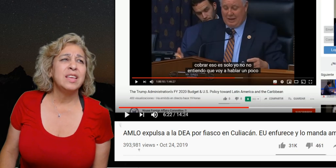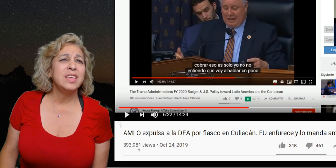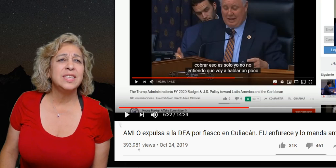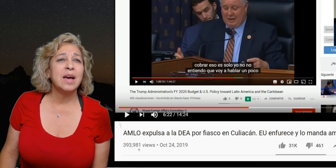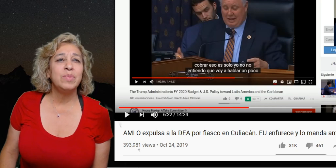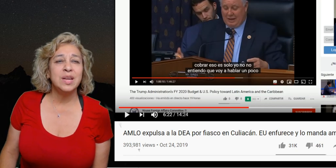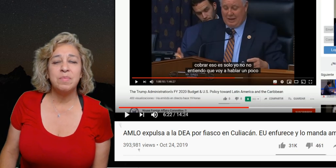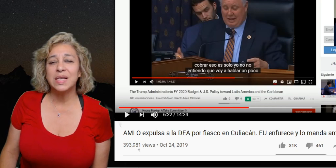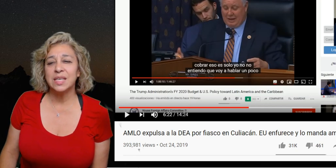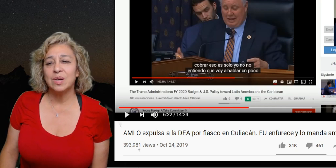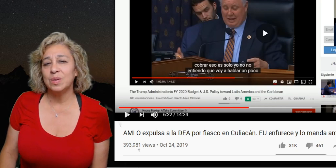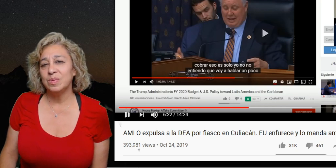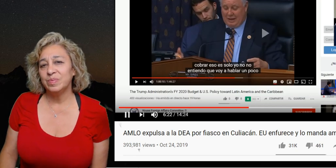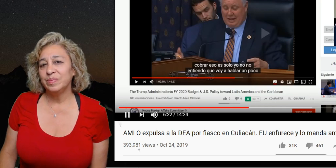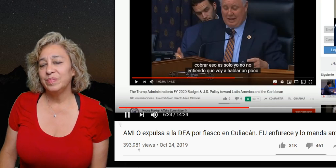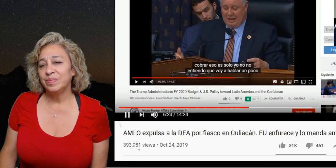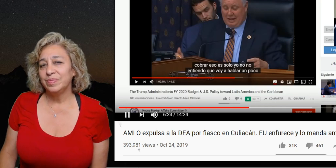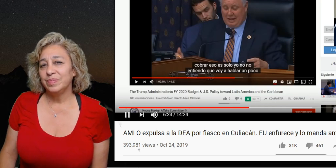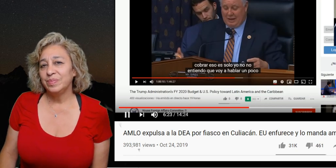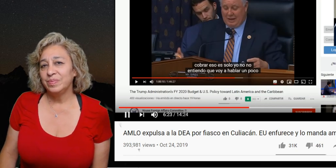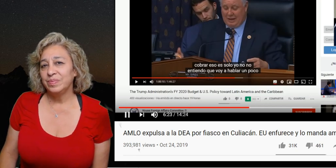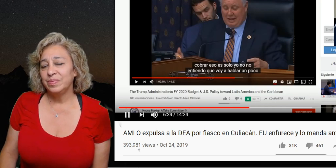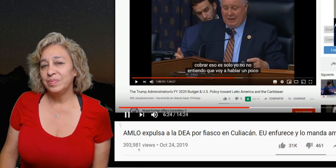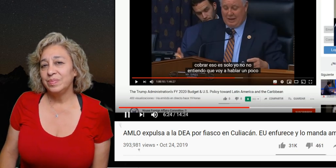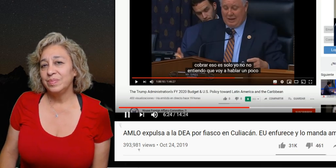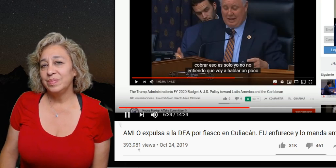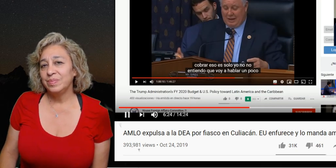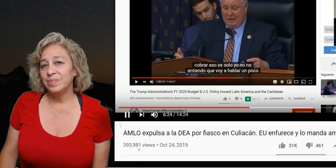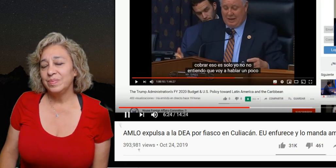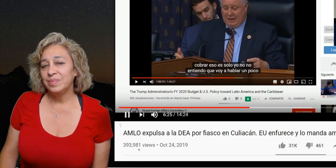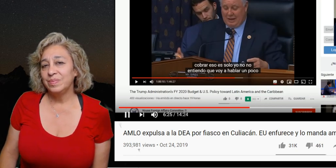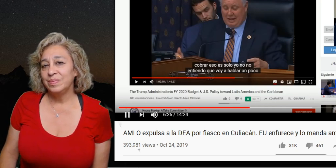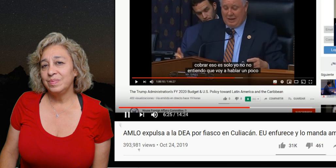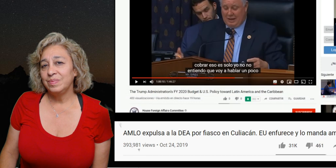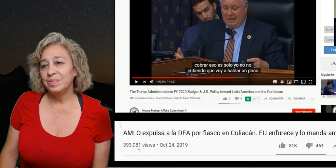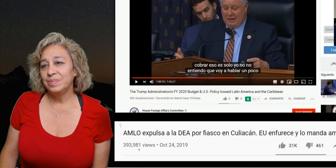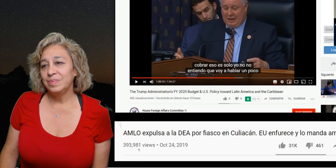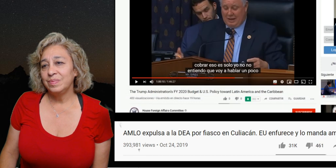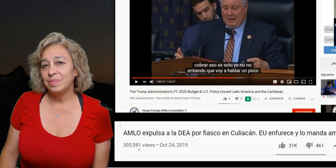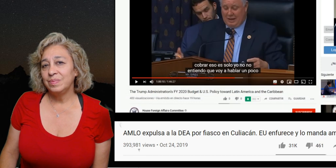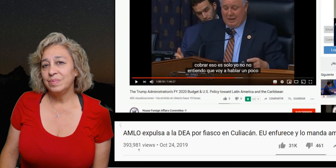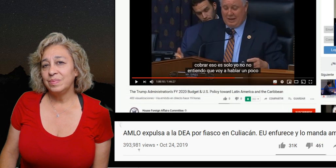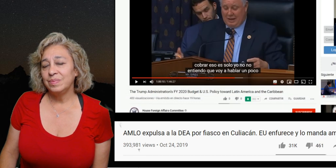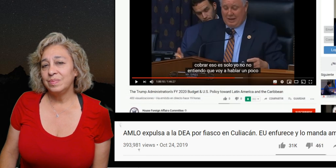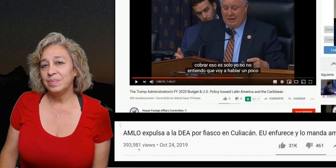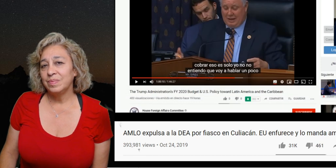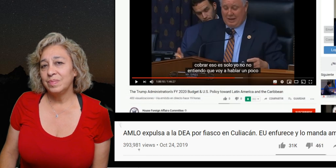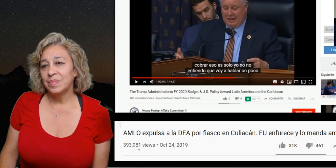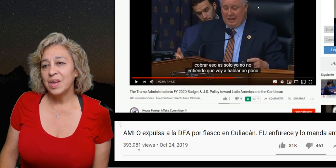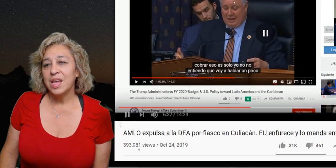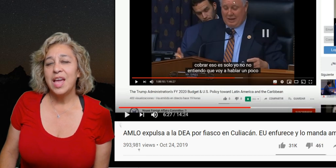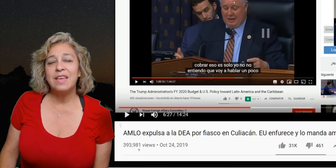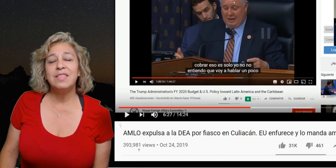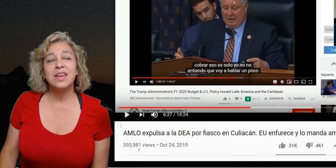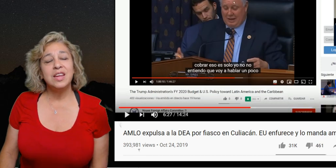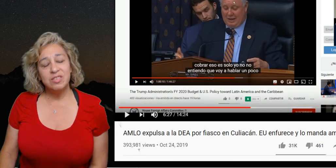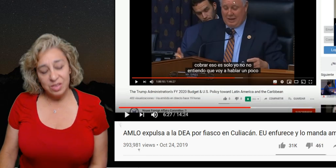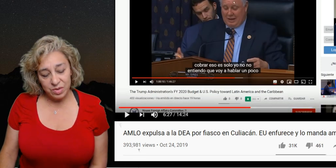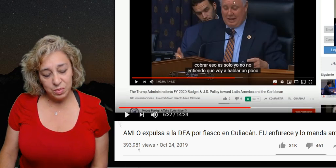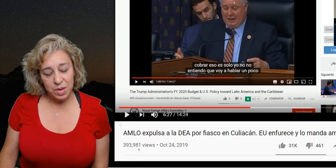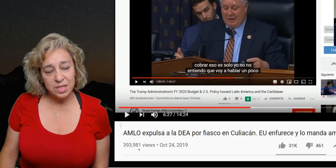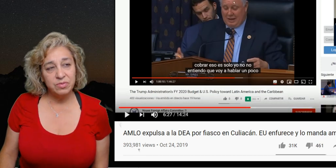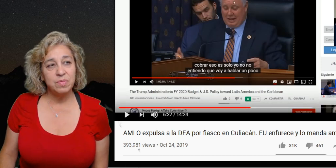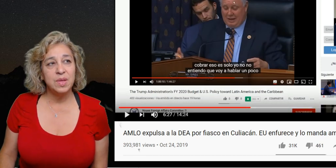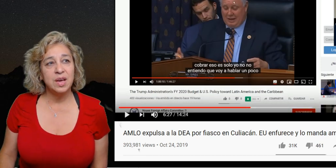that nothing's happened in Mexico. La razón. Y en ese momento, en la respuesta de este, el funcionario secretario de Estado... And then here's